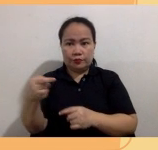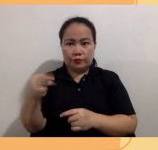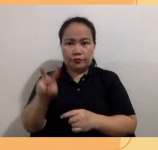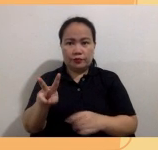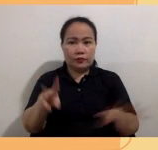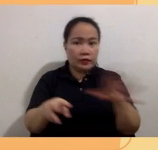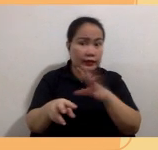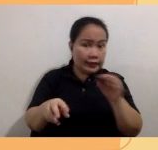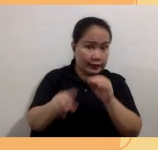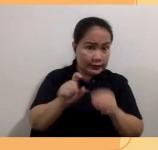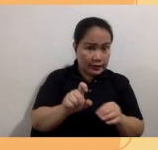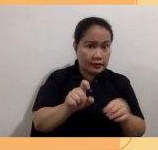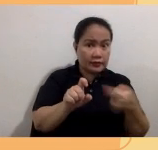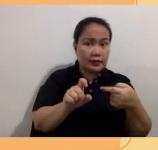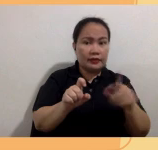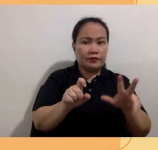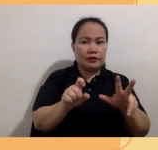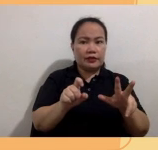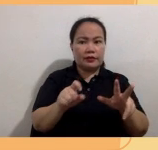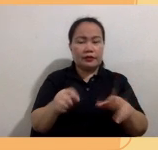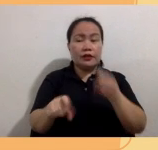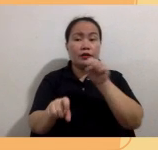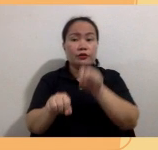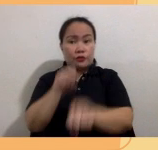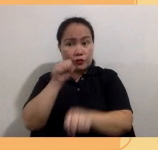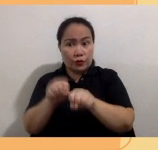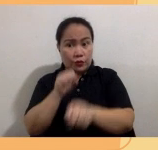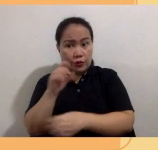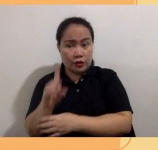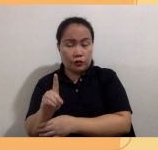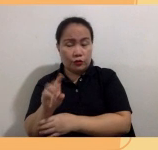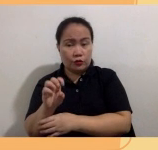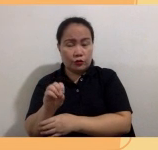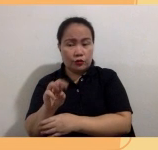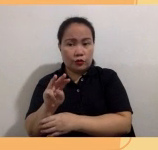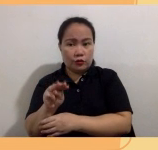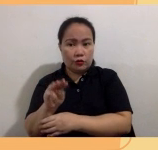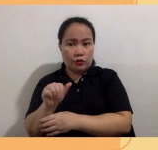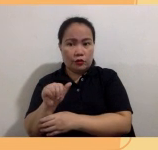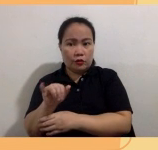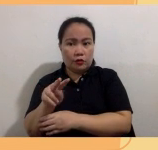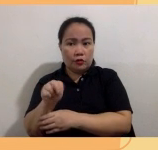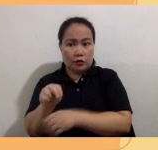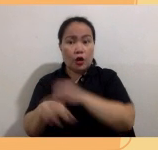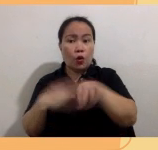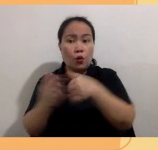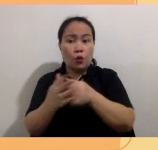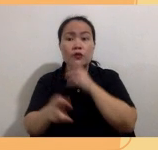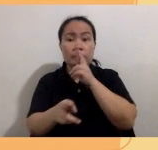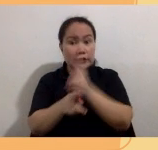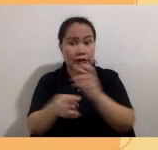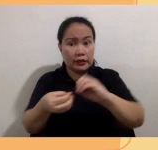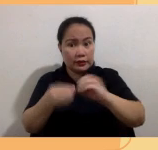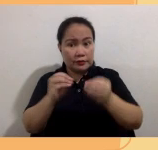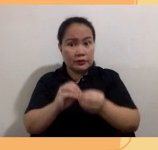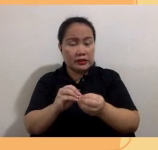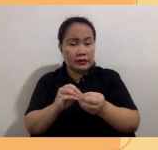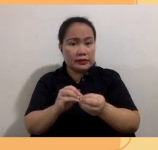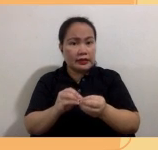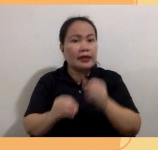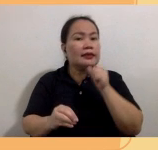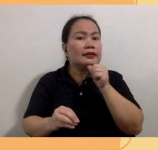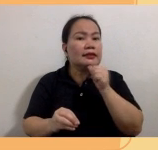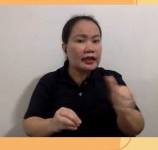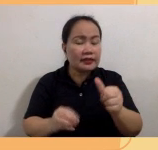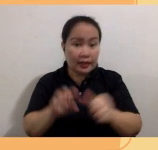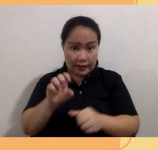to negative 3. So, therefore, our domain will be all real numbers except negative 2 and